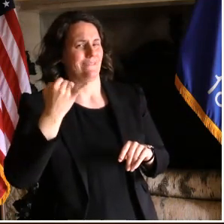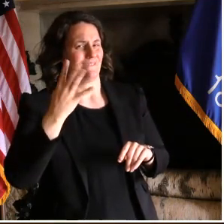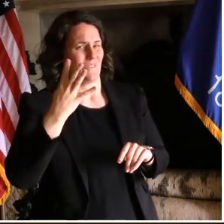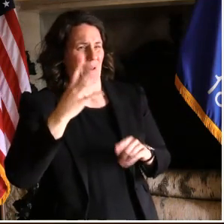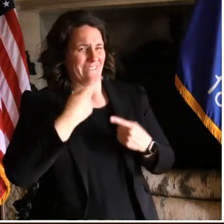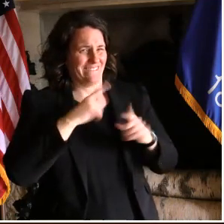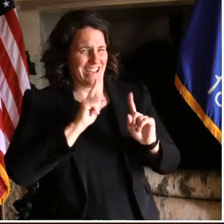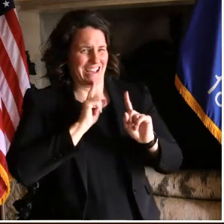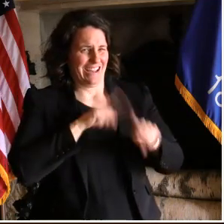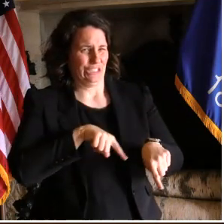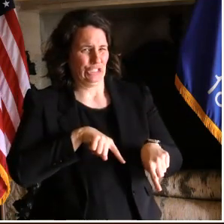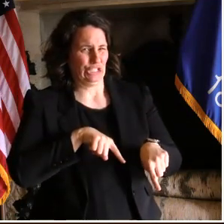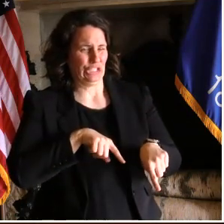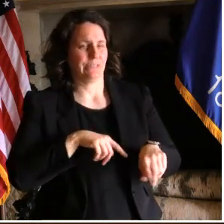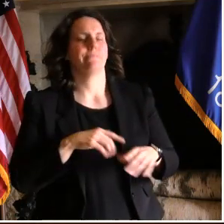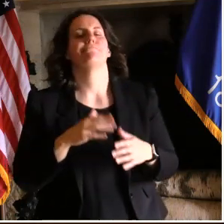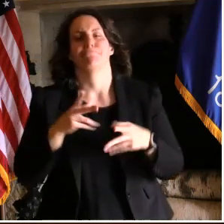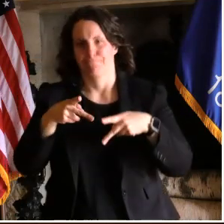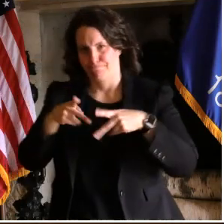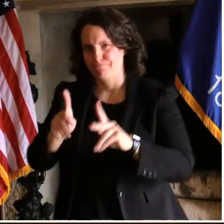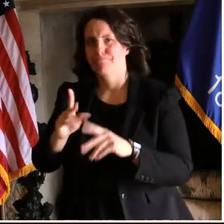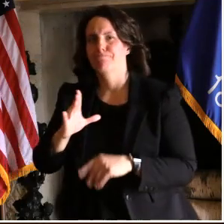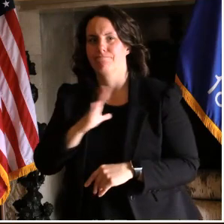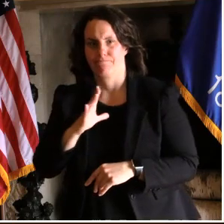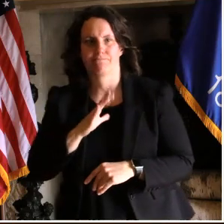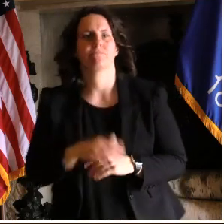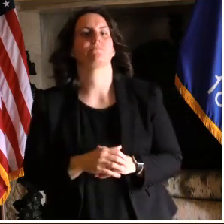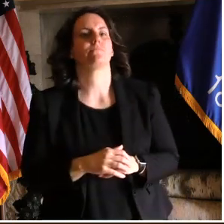We know that you said the state has received